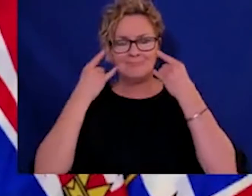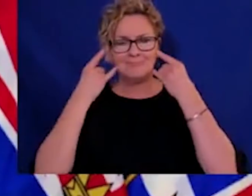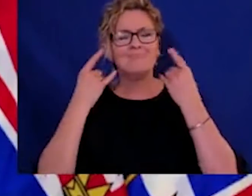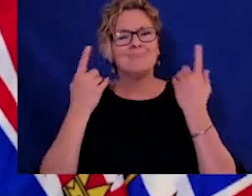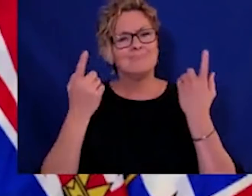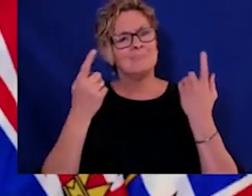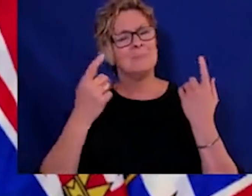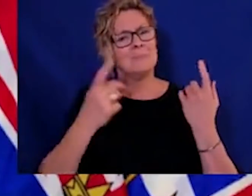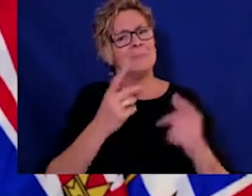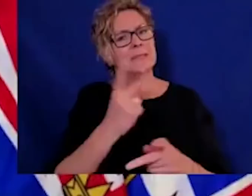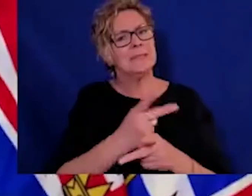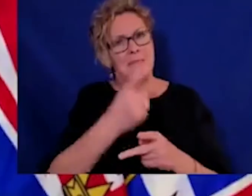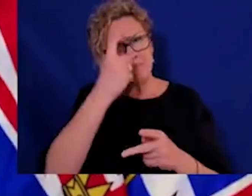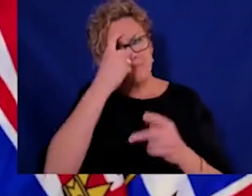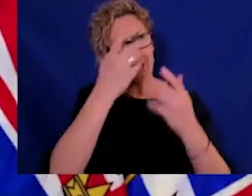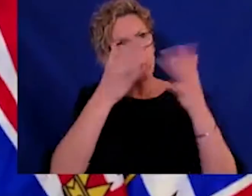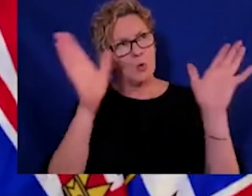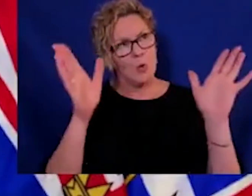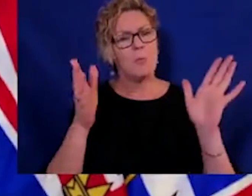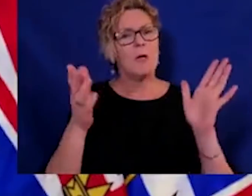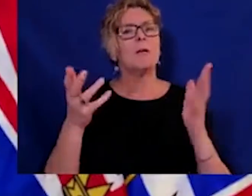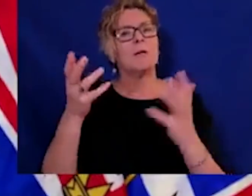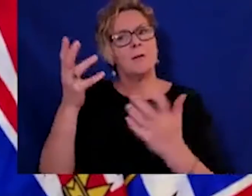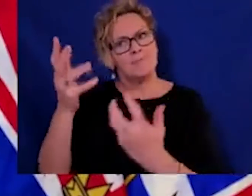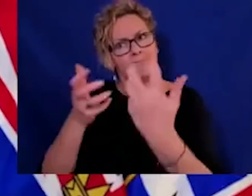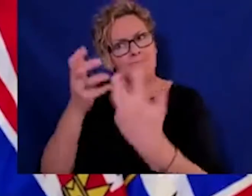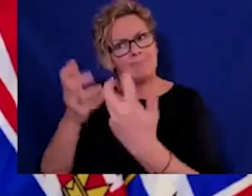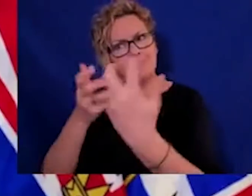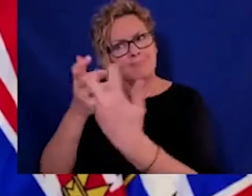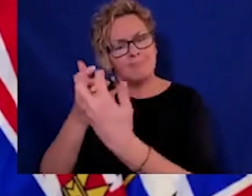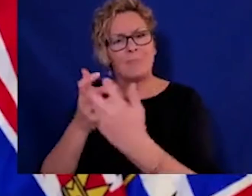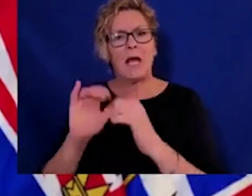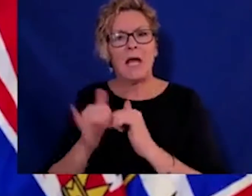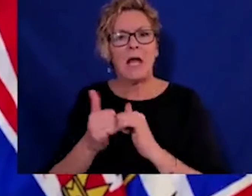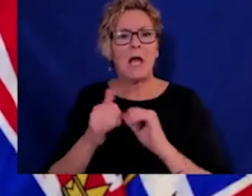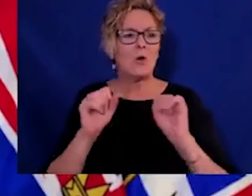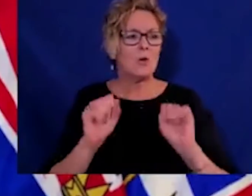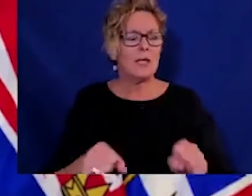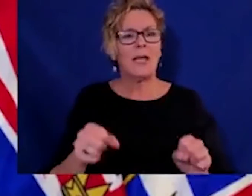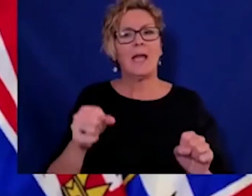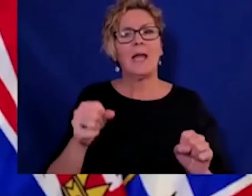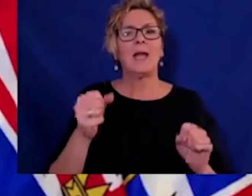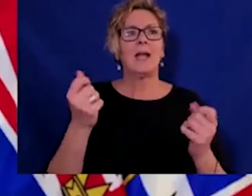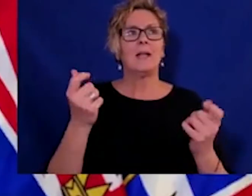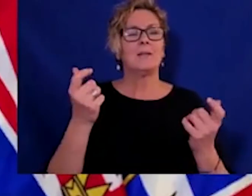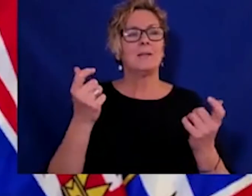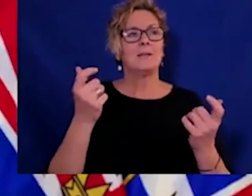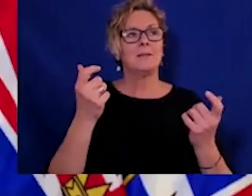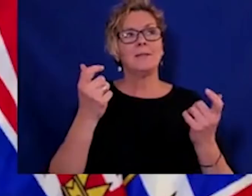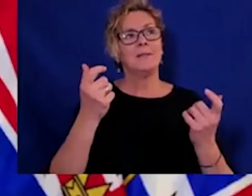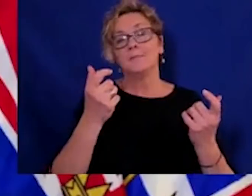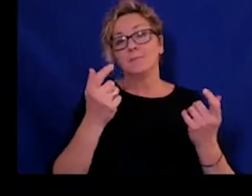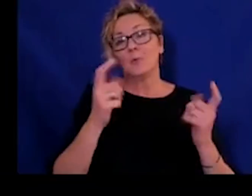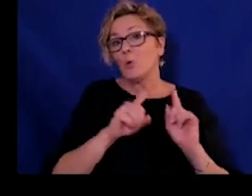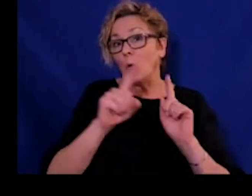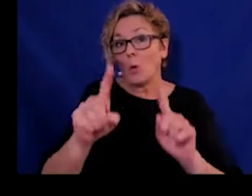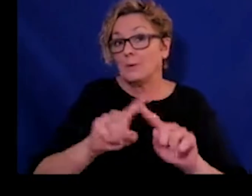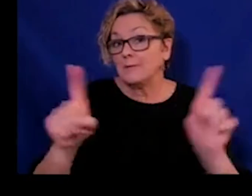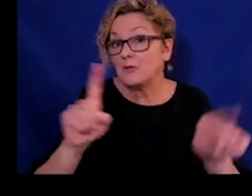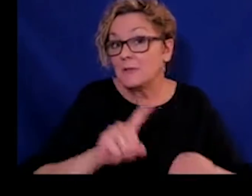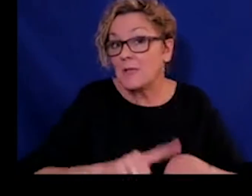making arrangements to come at a time when others will not be in that space. These are the things that we all need to do to get through